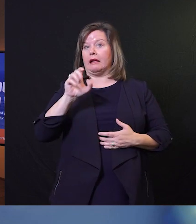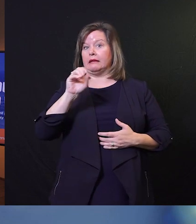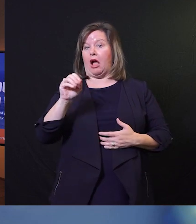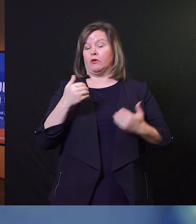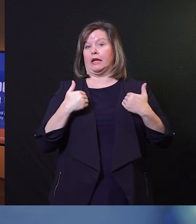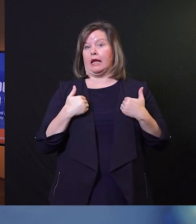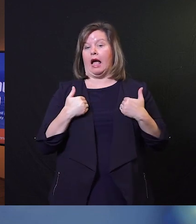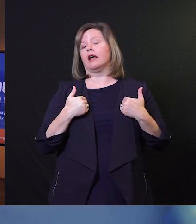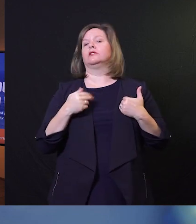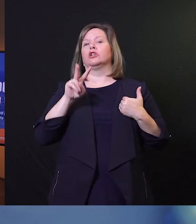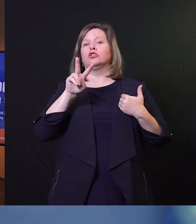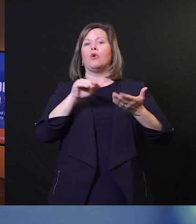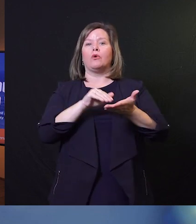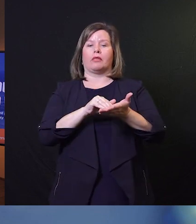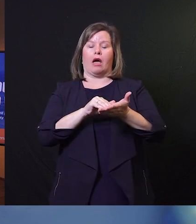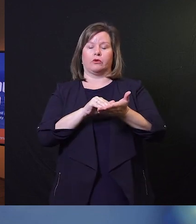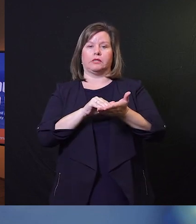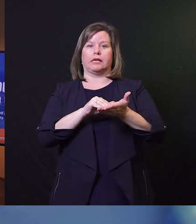me there are